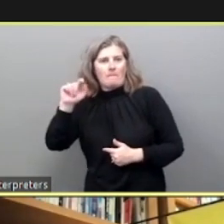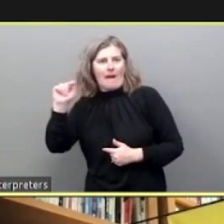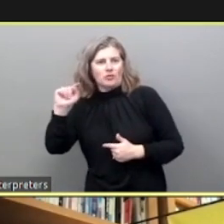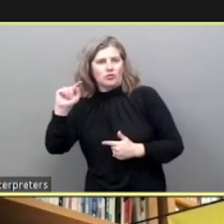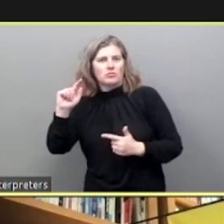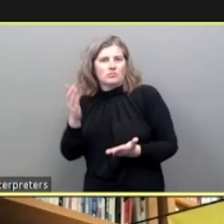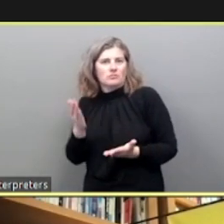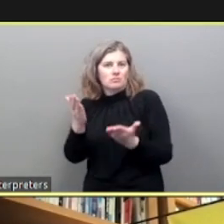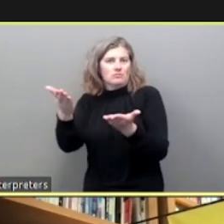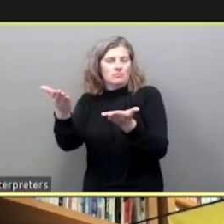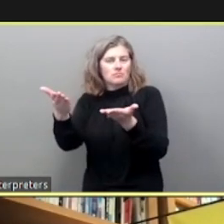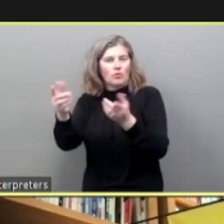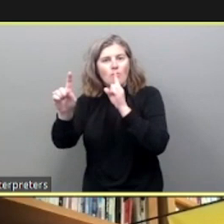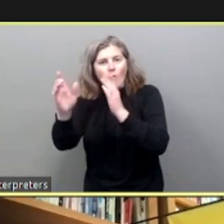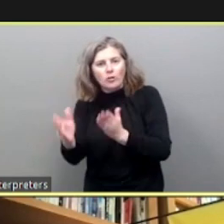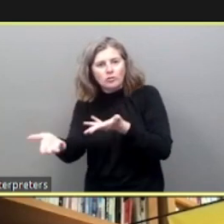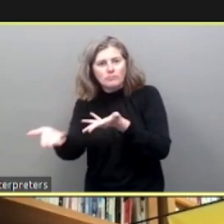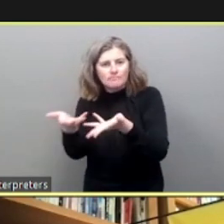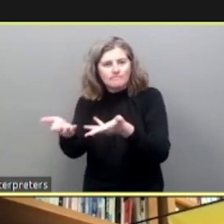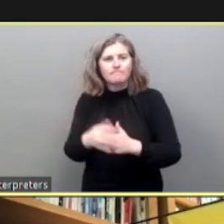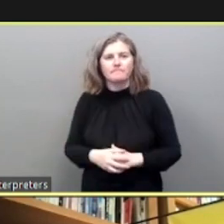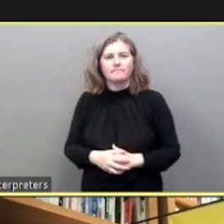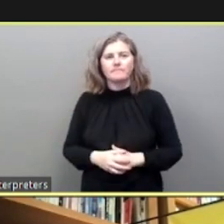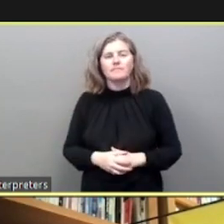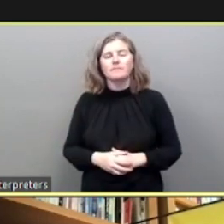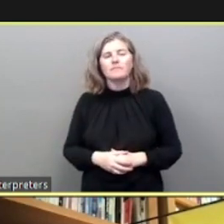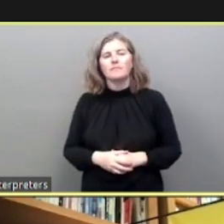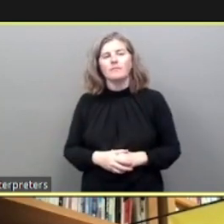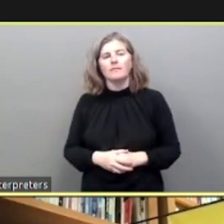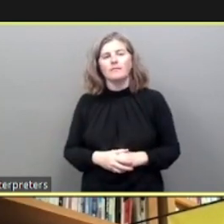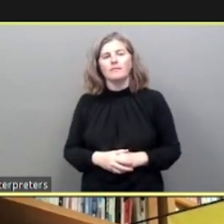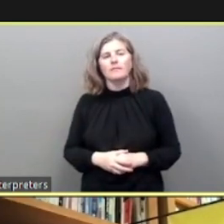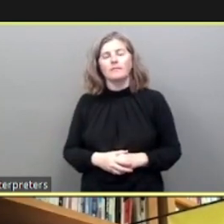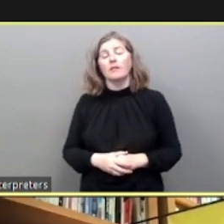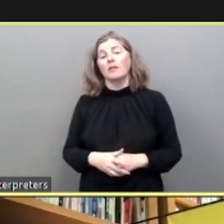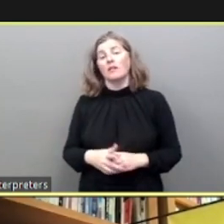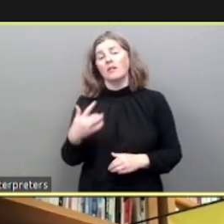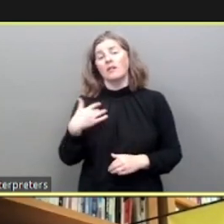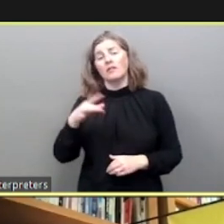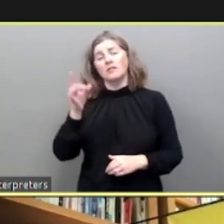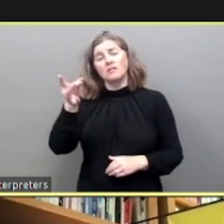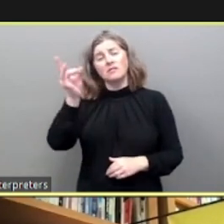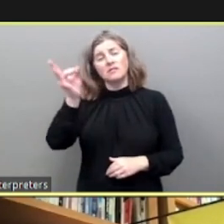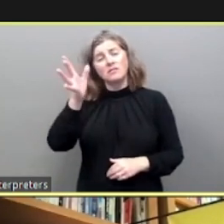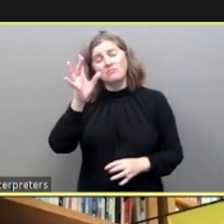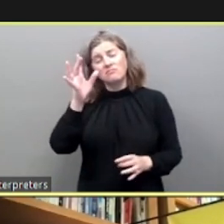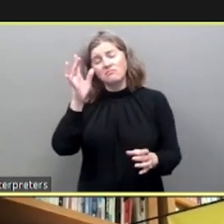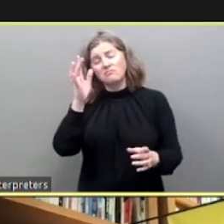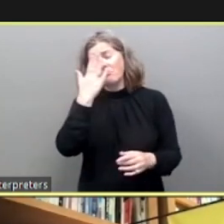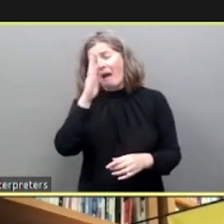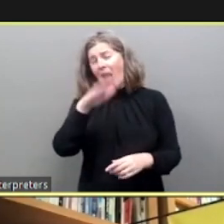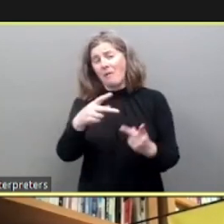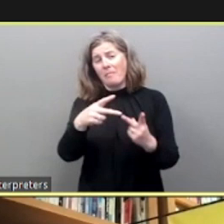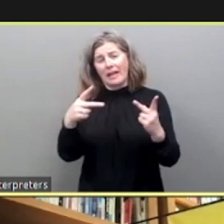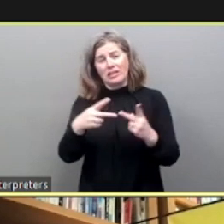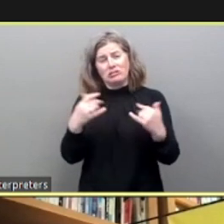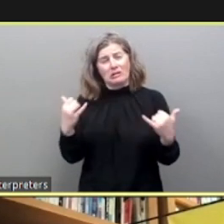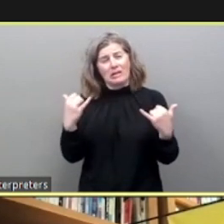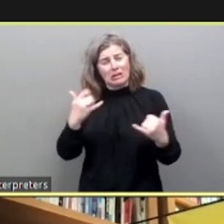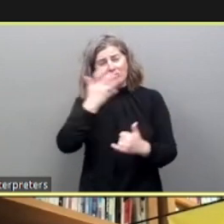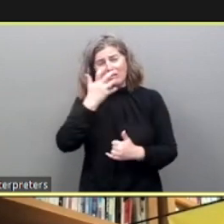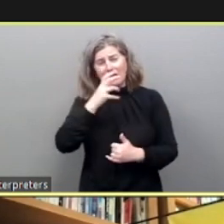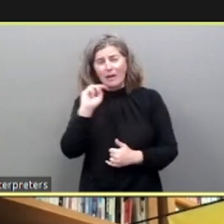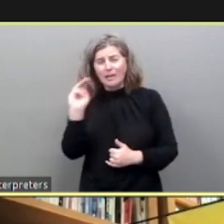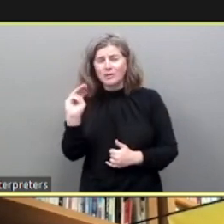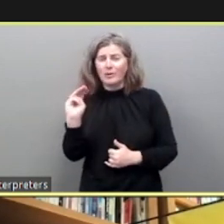host our reporters' questions. We're in tough shape right now in New Mexico hospitals,